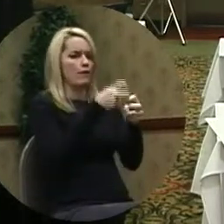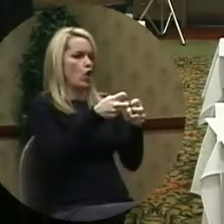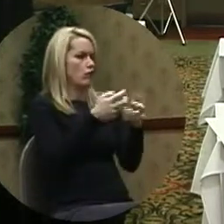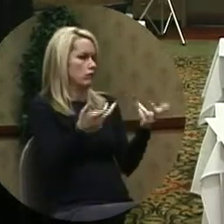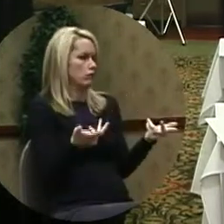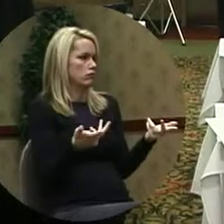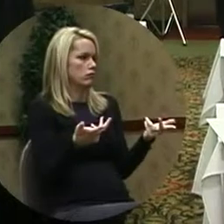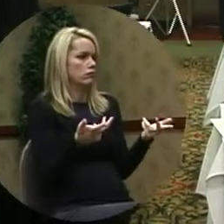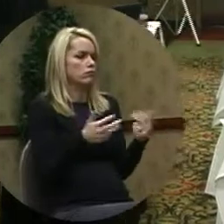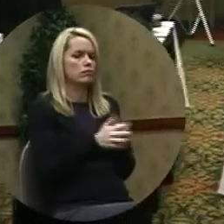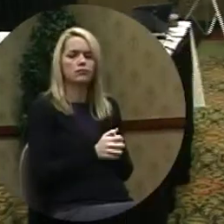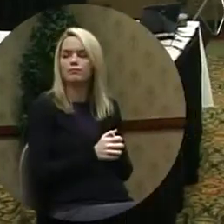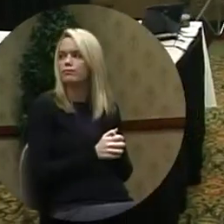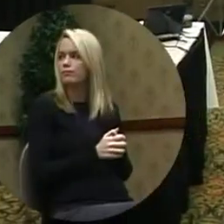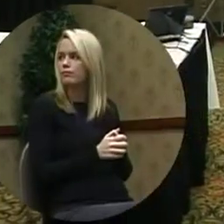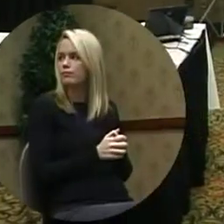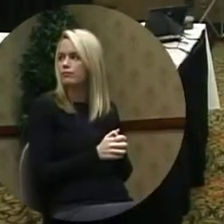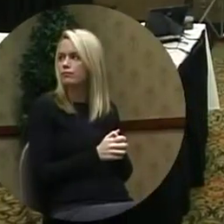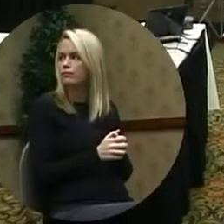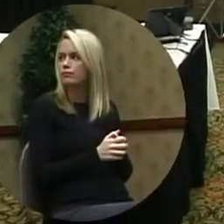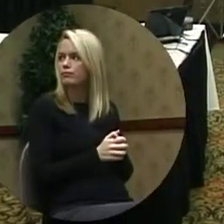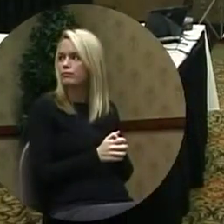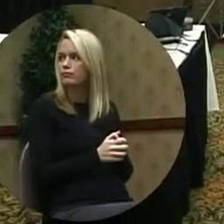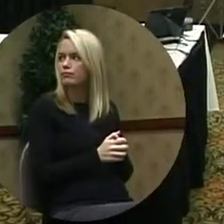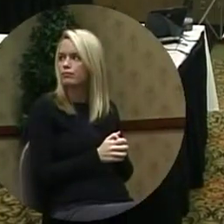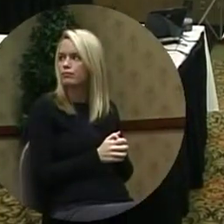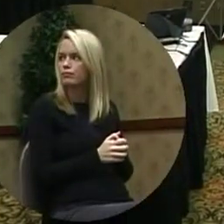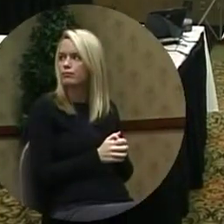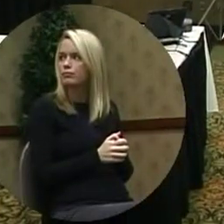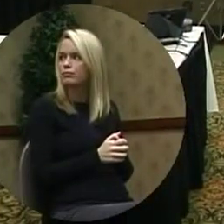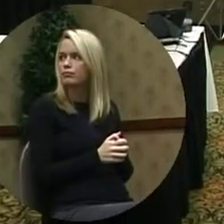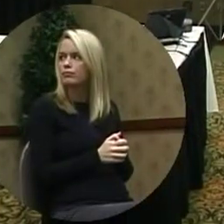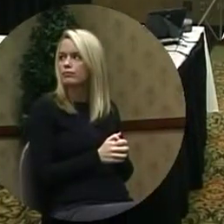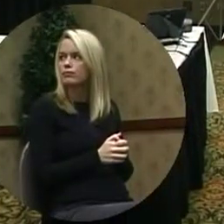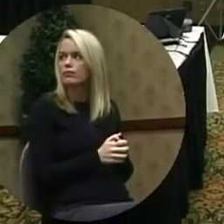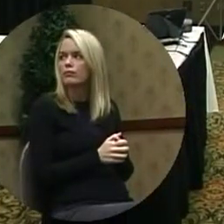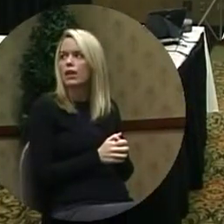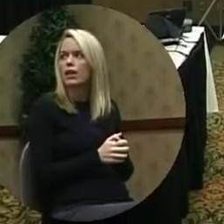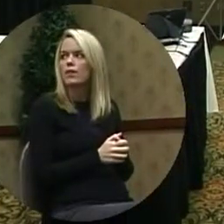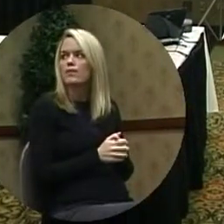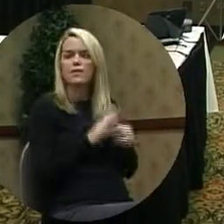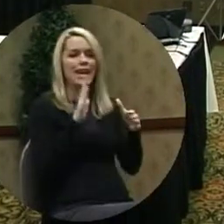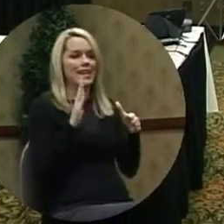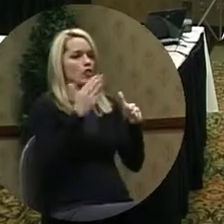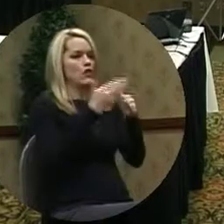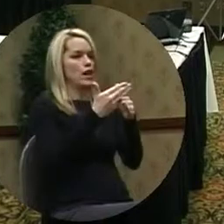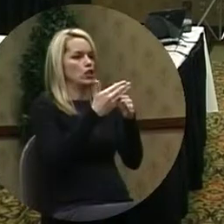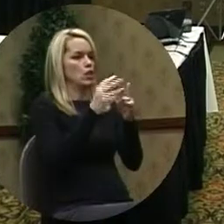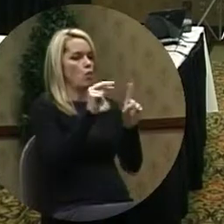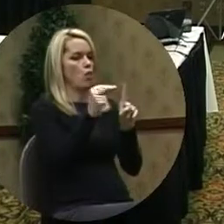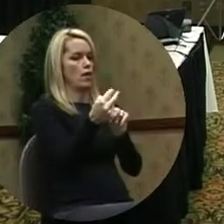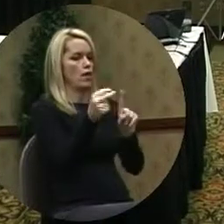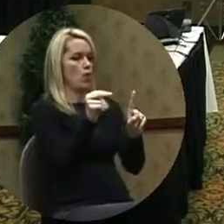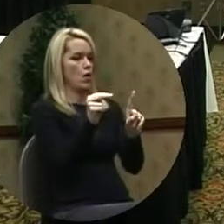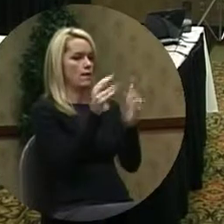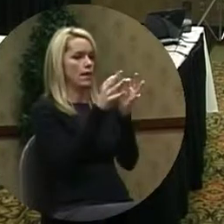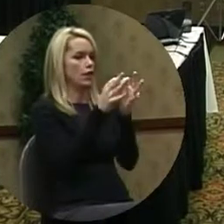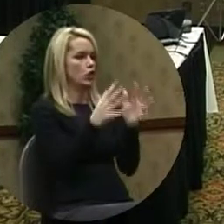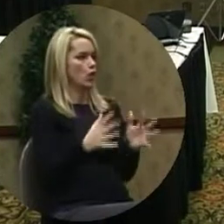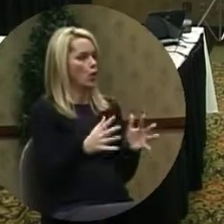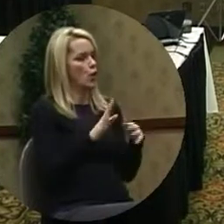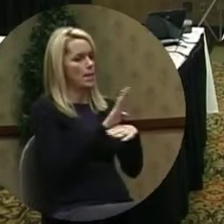better. If, from an intervention point of view, if your interpreter is